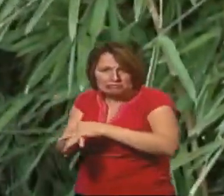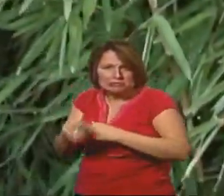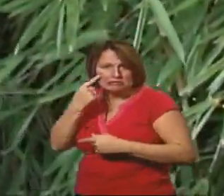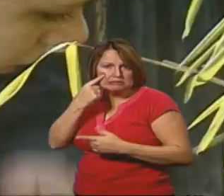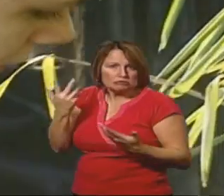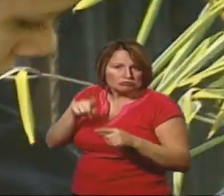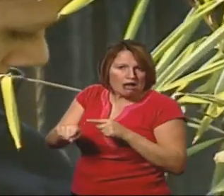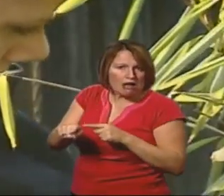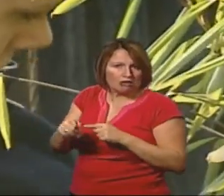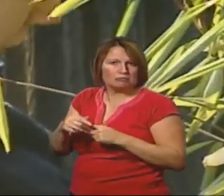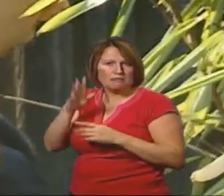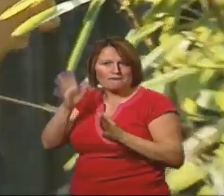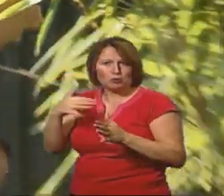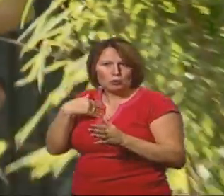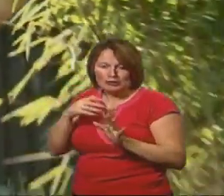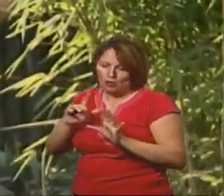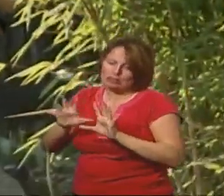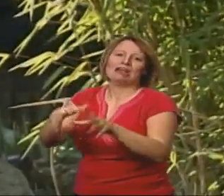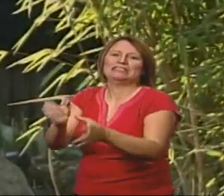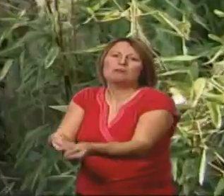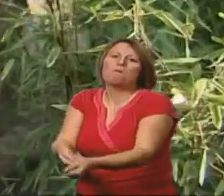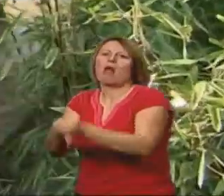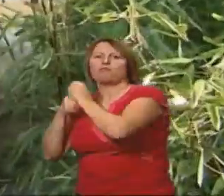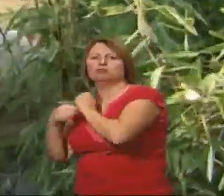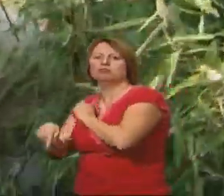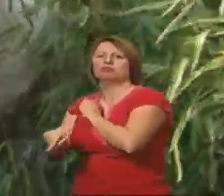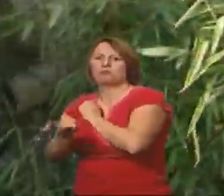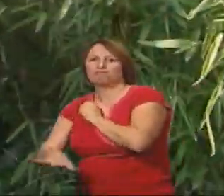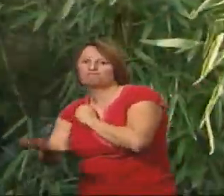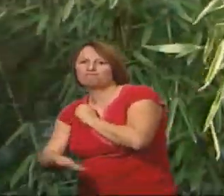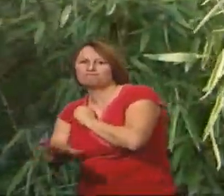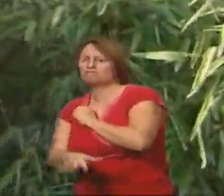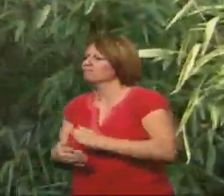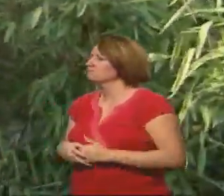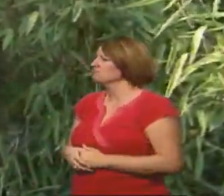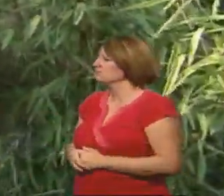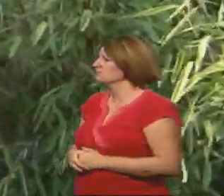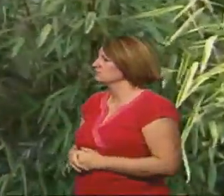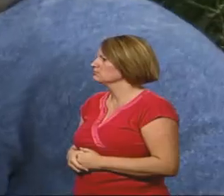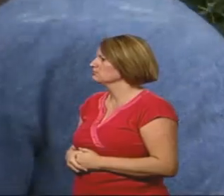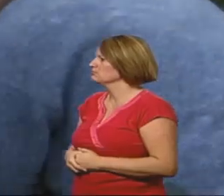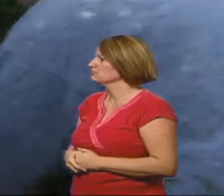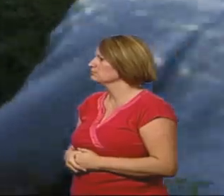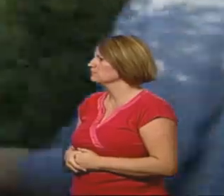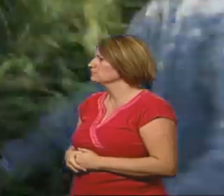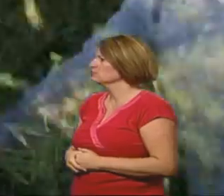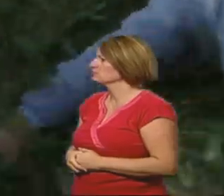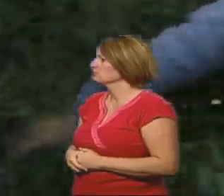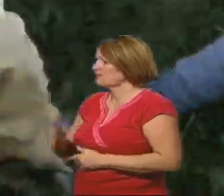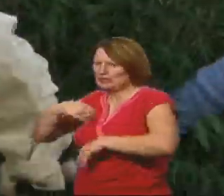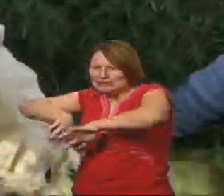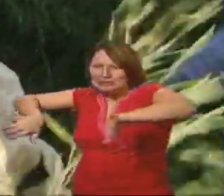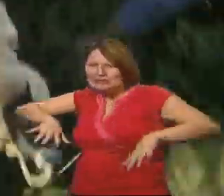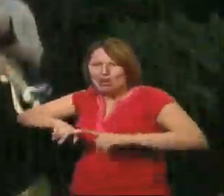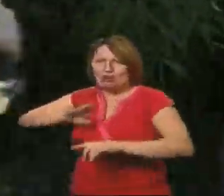here. I think what we're going to have to do, love, is bring him straight out here. It's going to be pretty unceremonious. I have to get the garden in